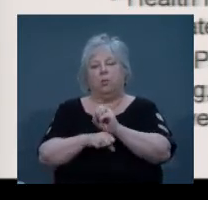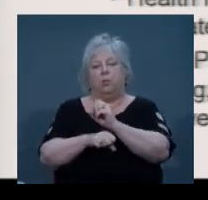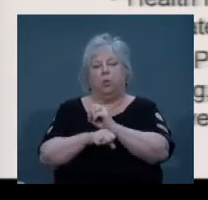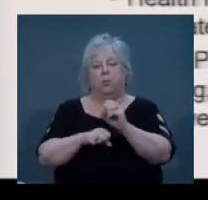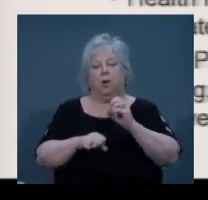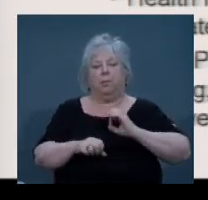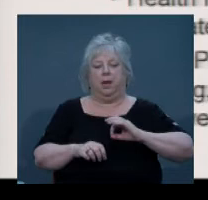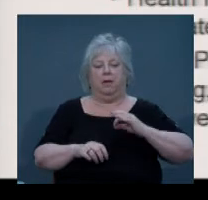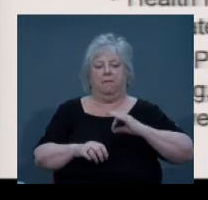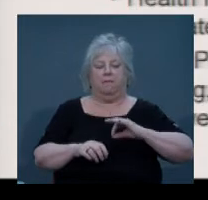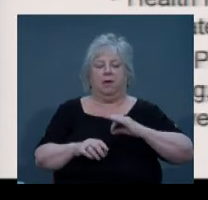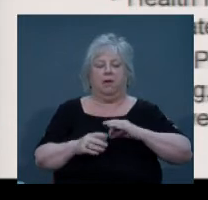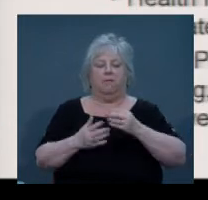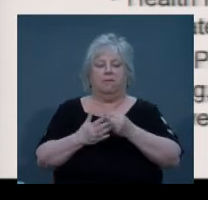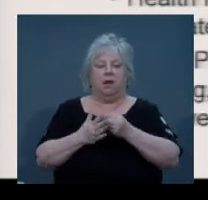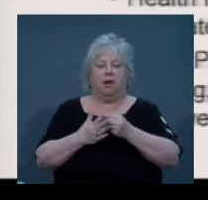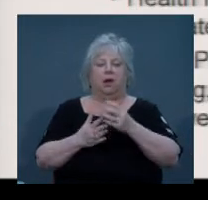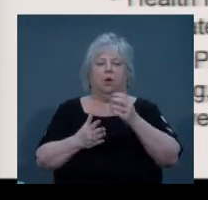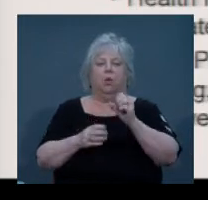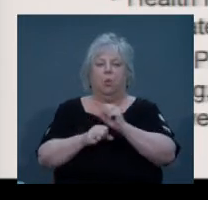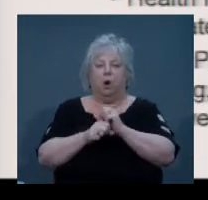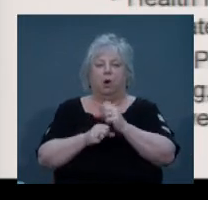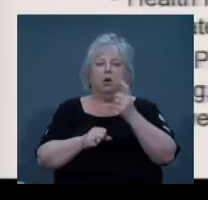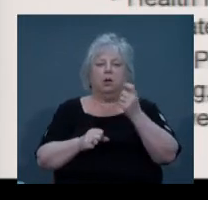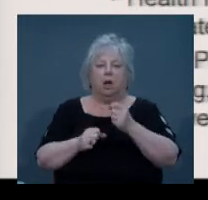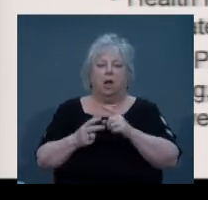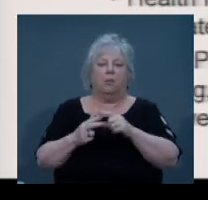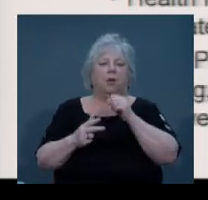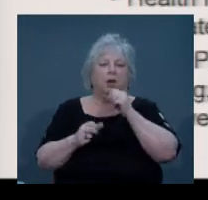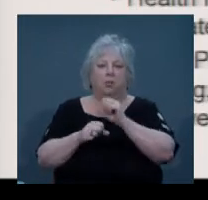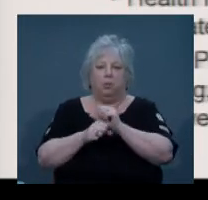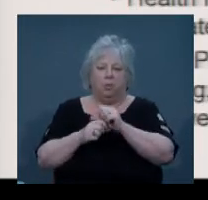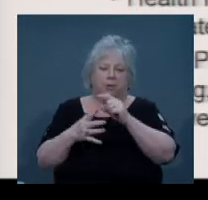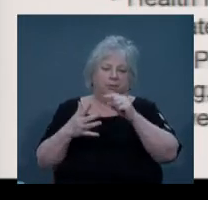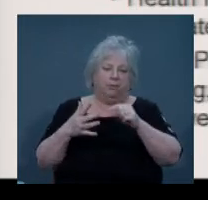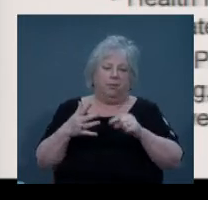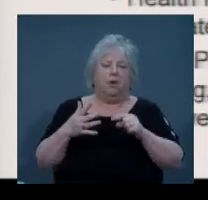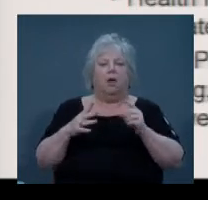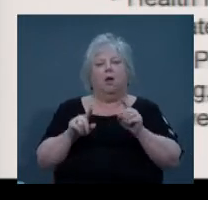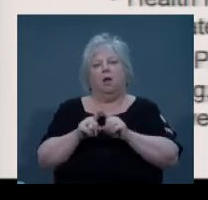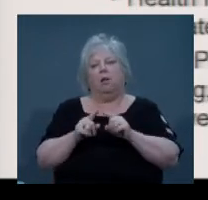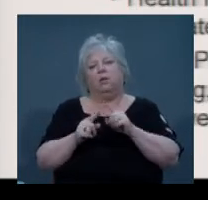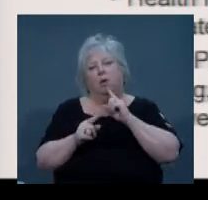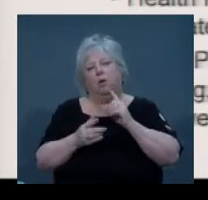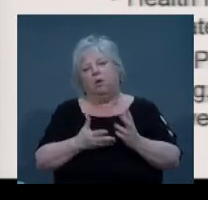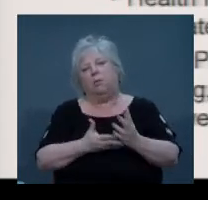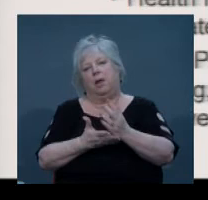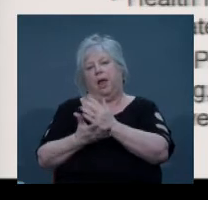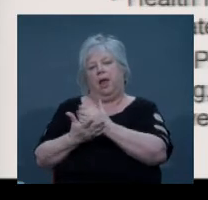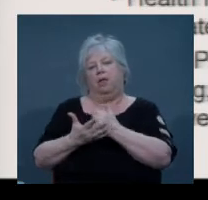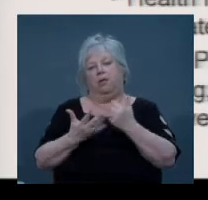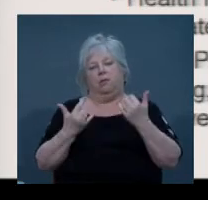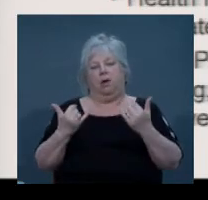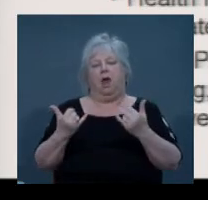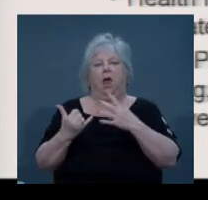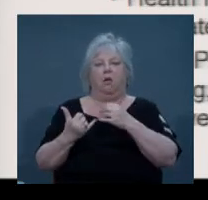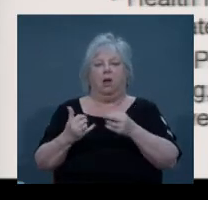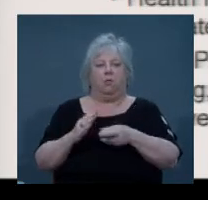funding, workers' compensation funding, unemployment funding levels, those are all also being gathered at this time and reviewed.